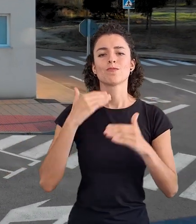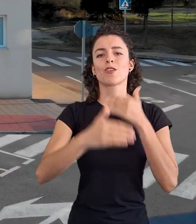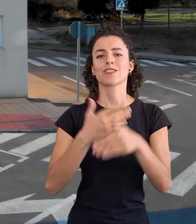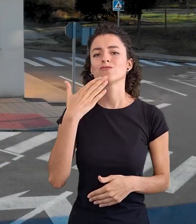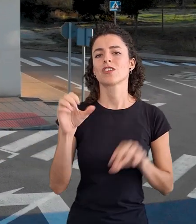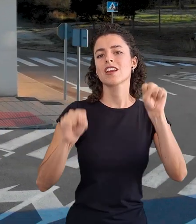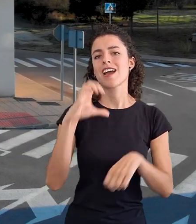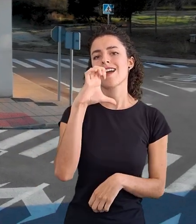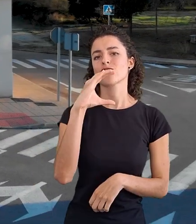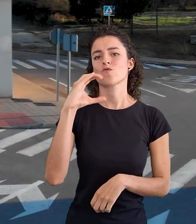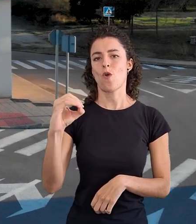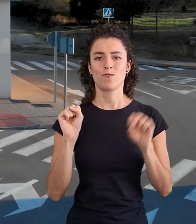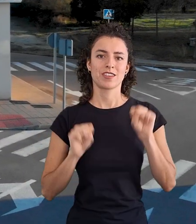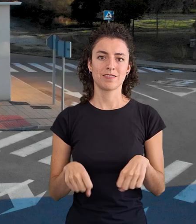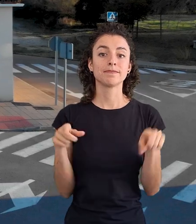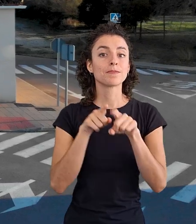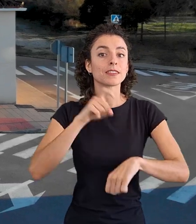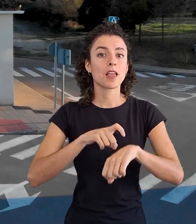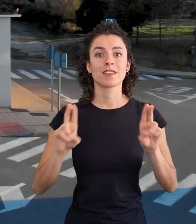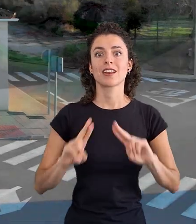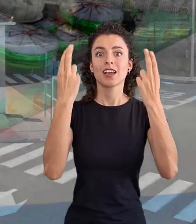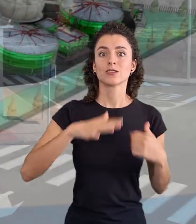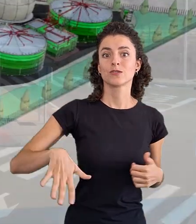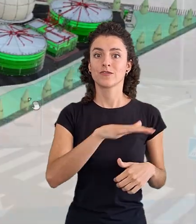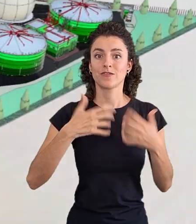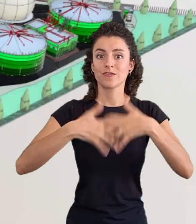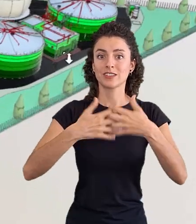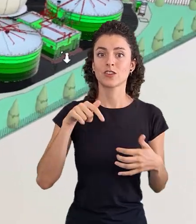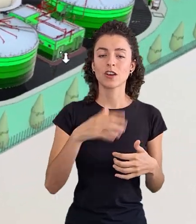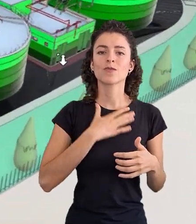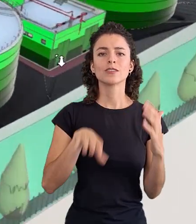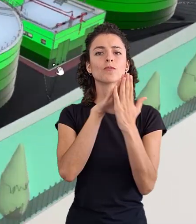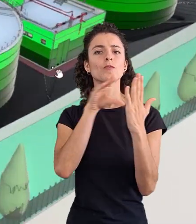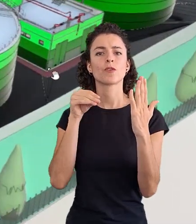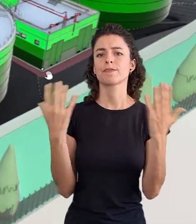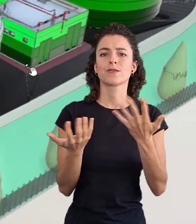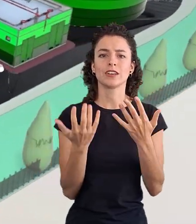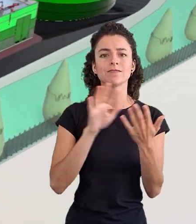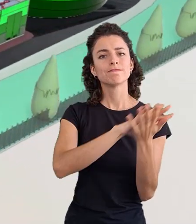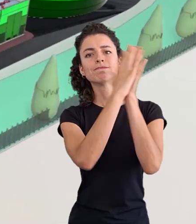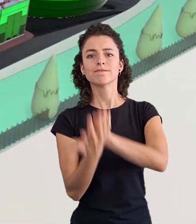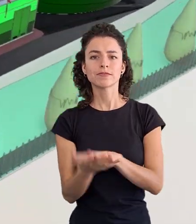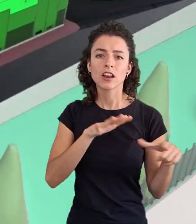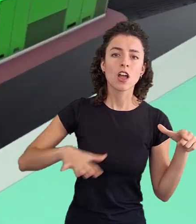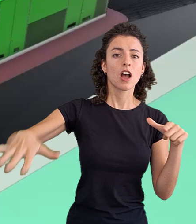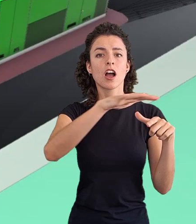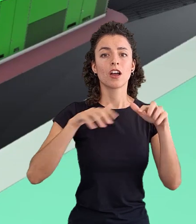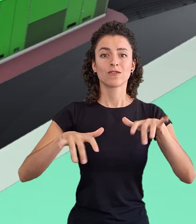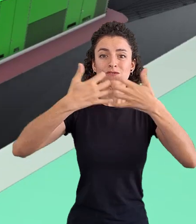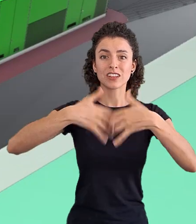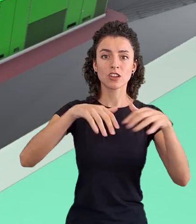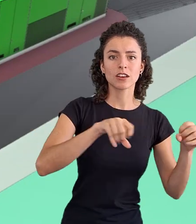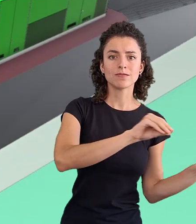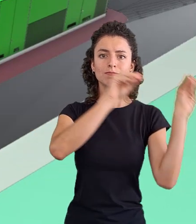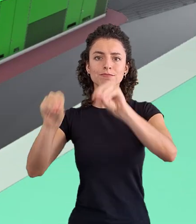In tandem with this system, under the company's digital transformation, we have developed a digital twin of Biofactory